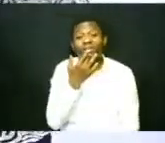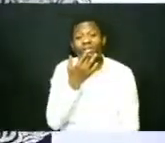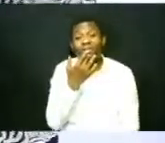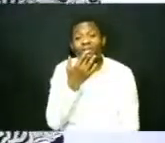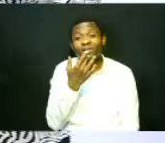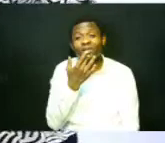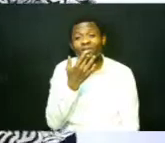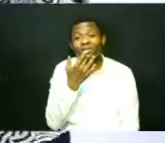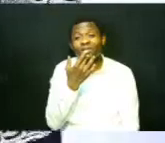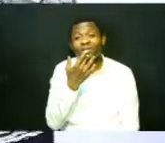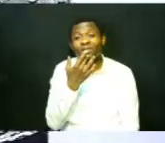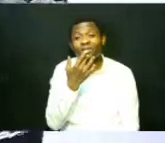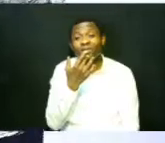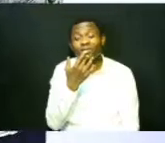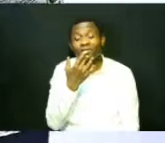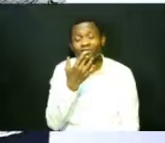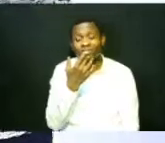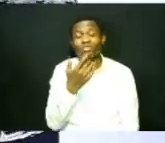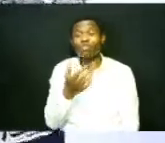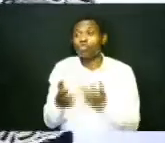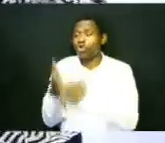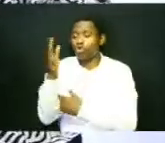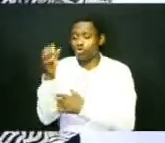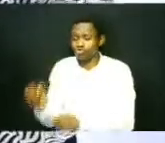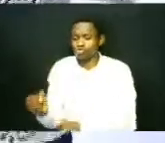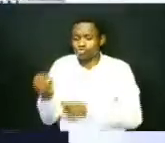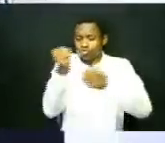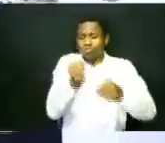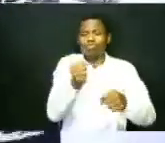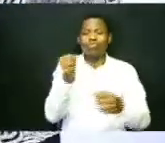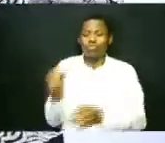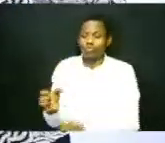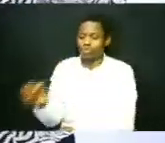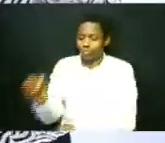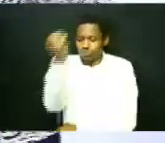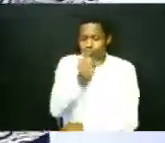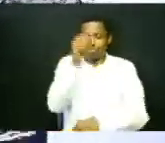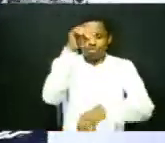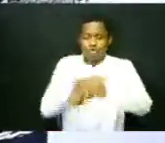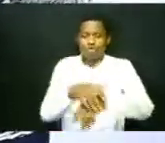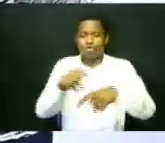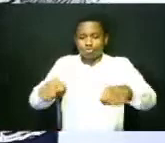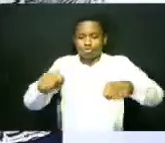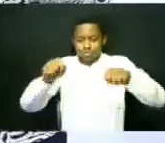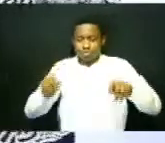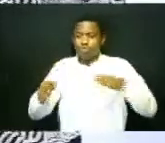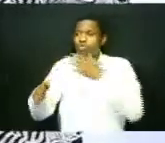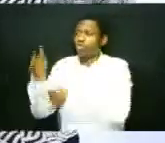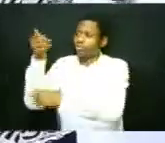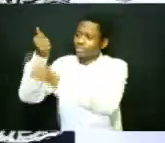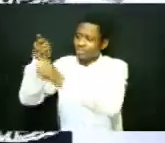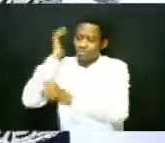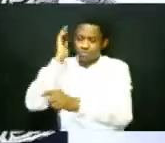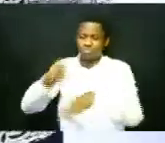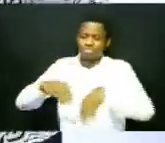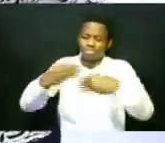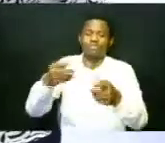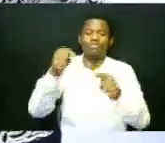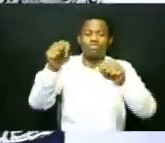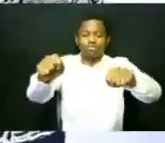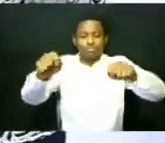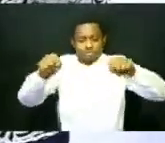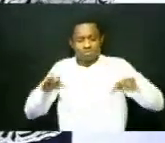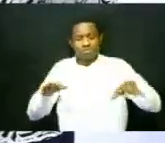There is something called enthronement. Hallelujah. The Lord will enthrone you. Hallelujah. Are